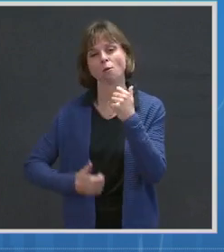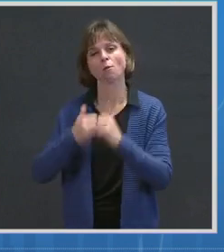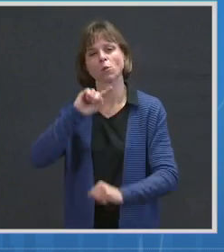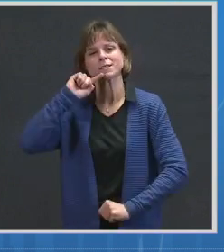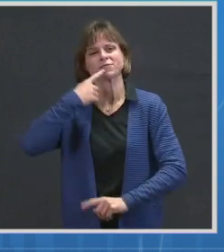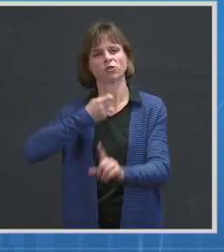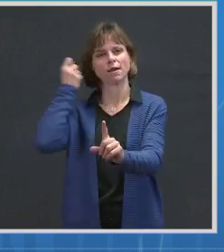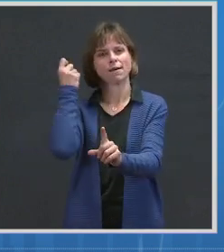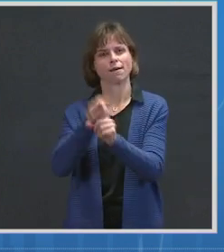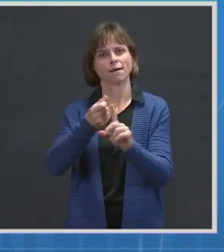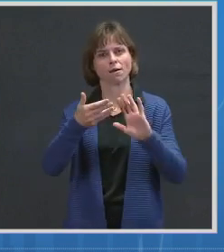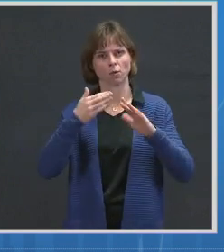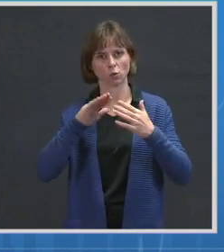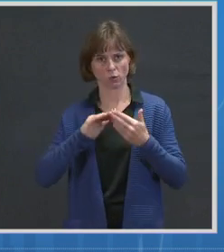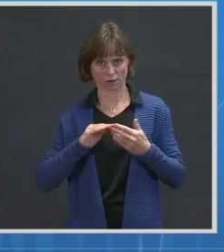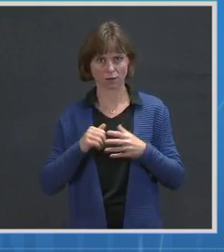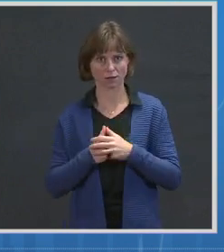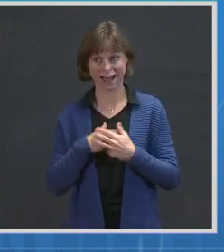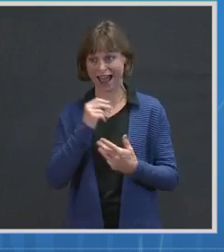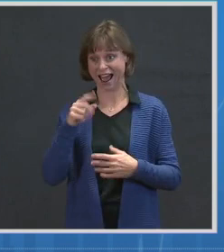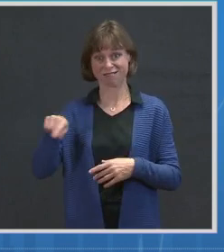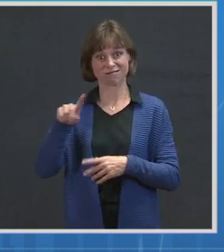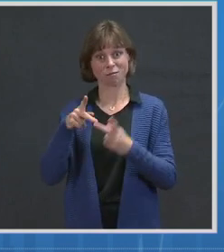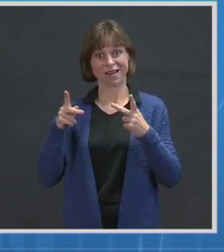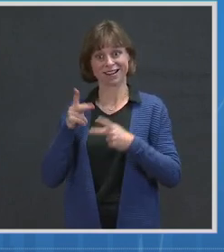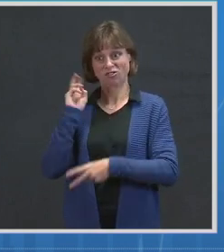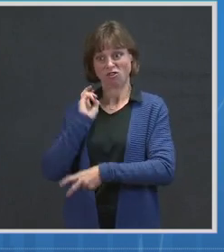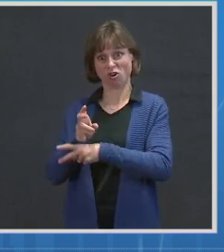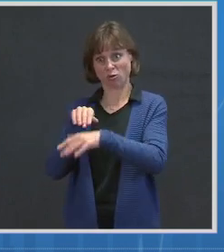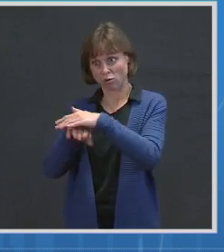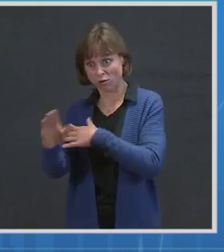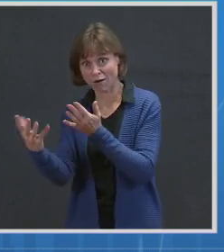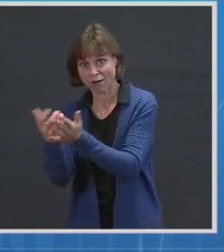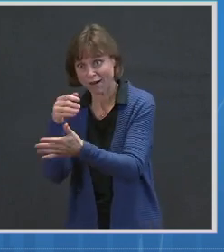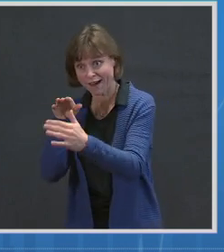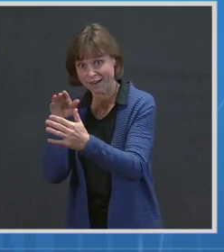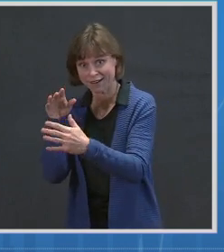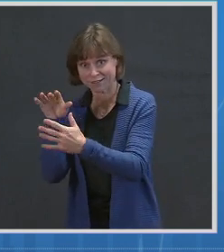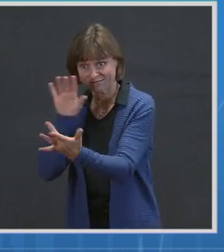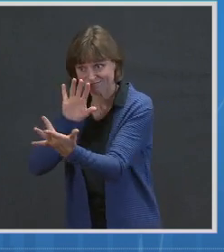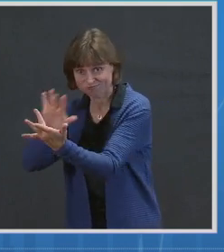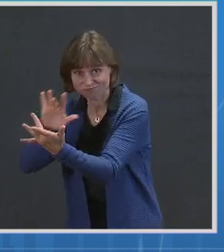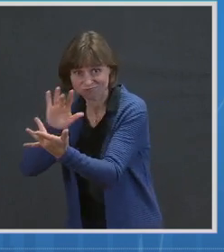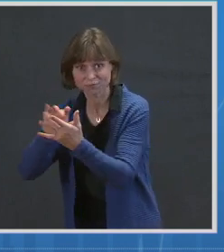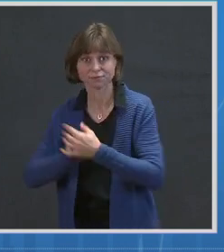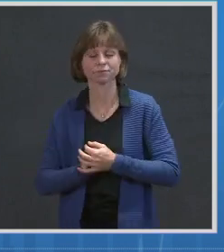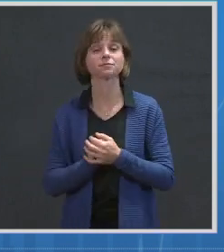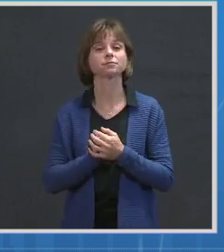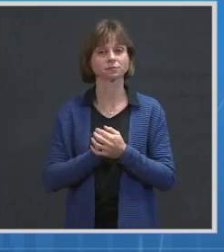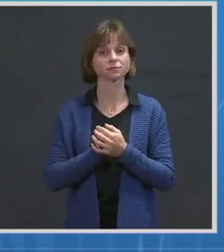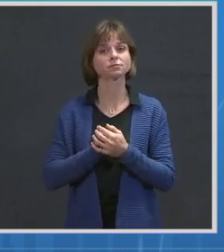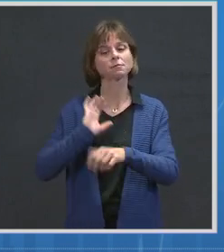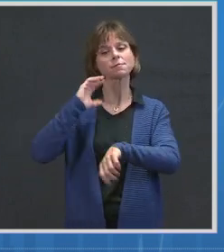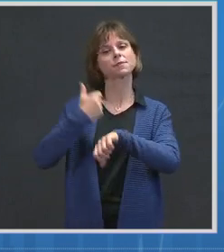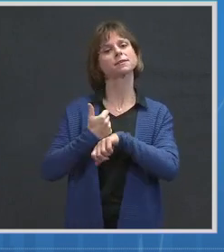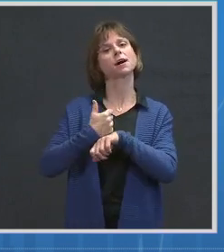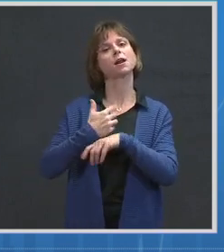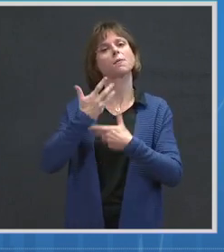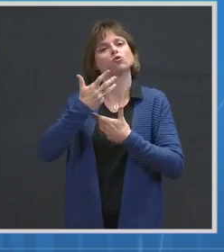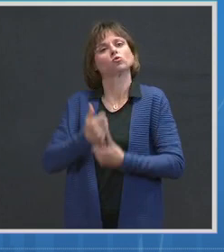to reach communities, increasing supply to convenient and trusted locations like community health